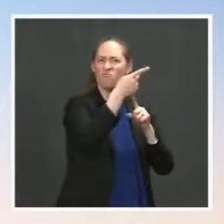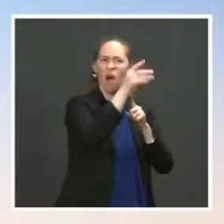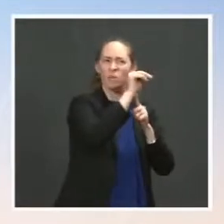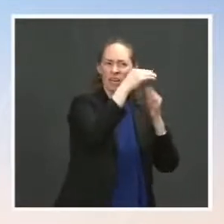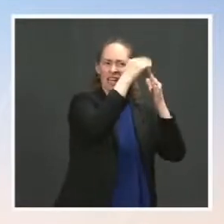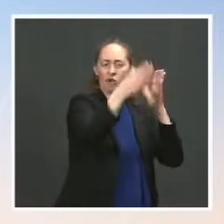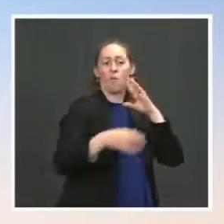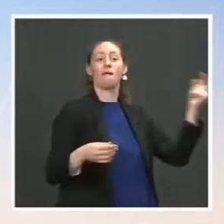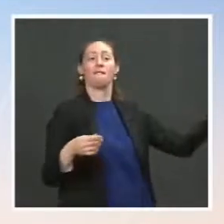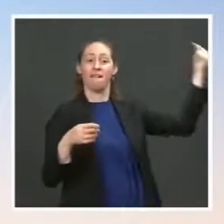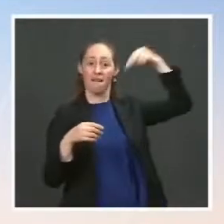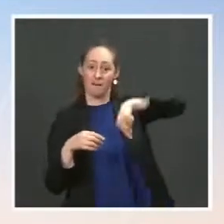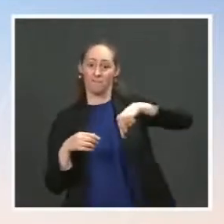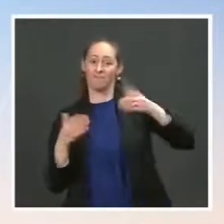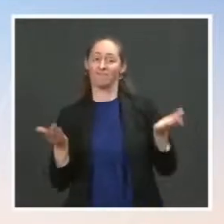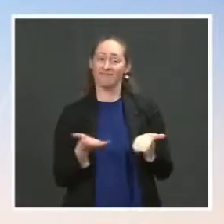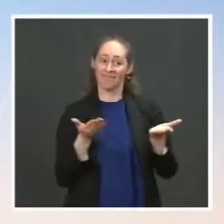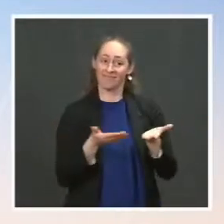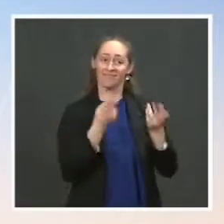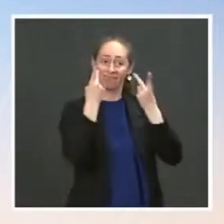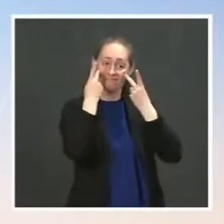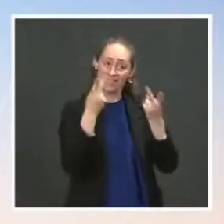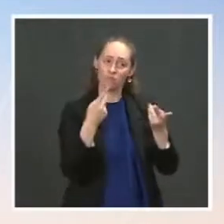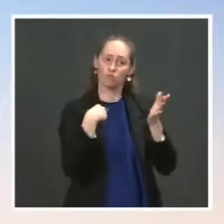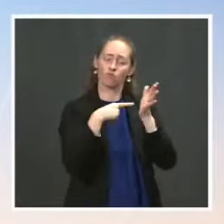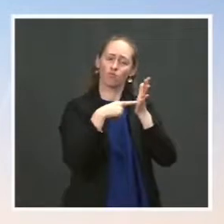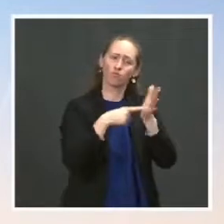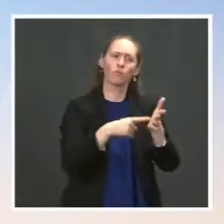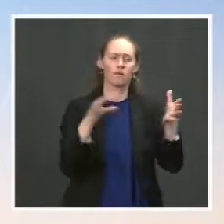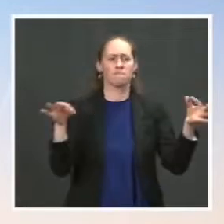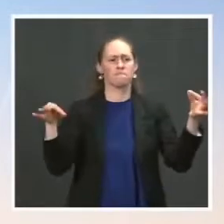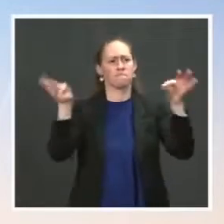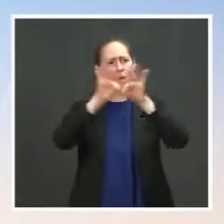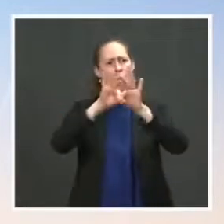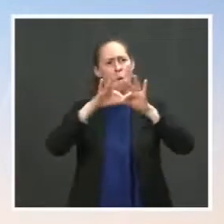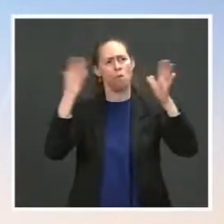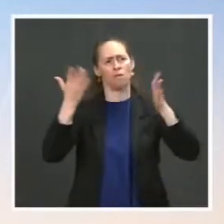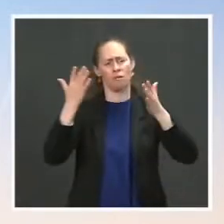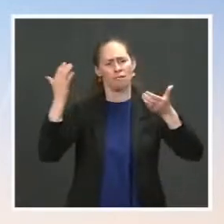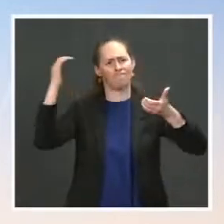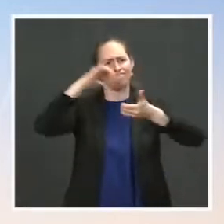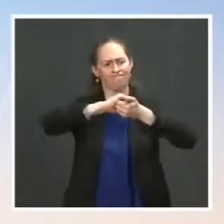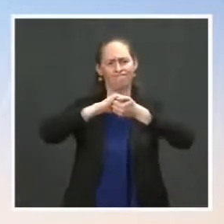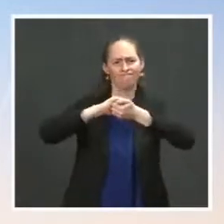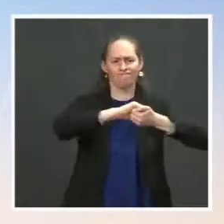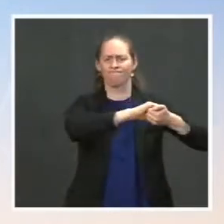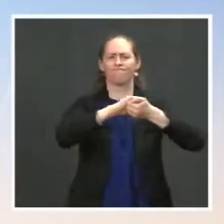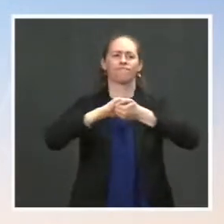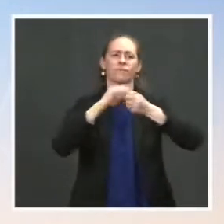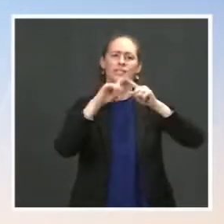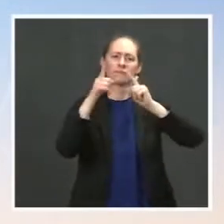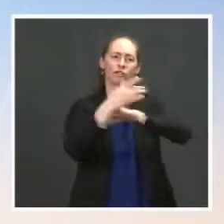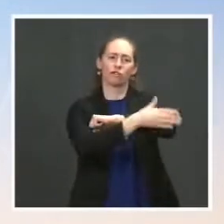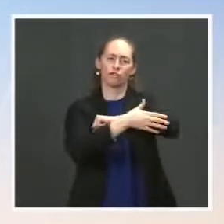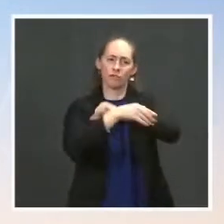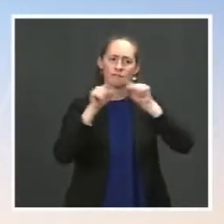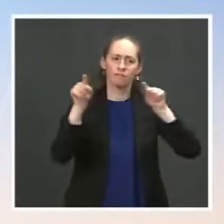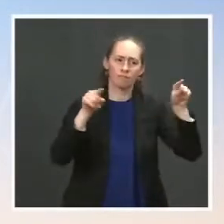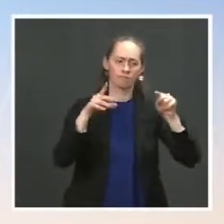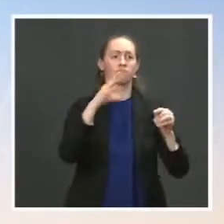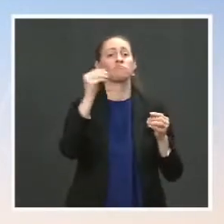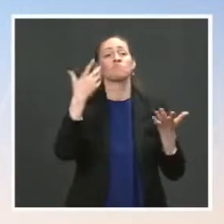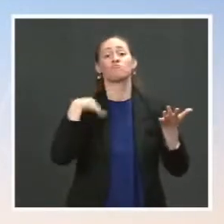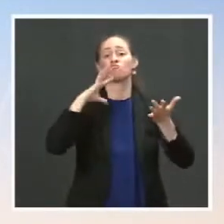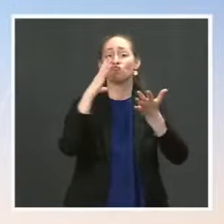leader, reflecting the importance of our bilateral relationship. And I expect they will take some questions after that meeting. With that,